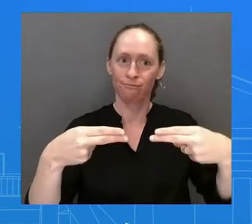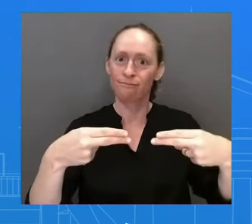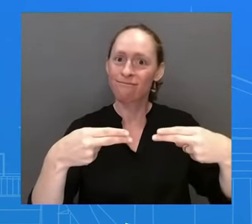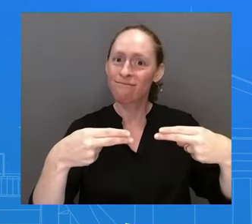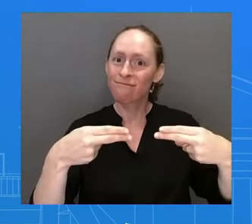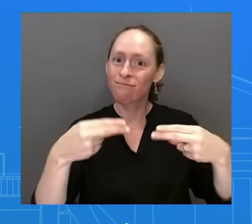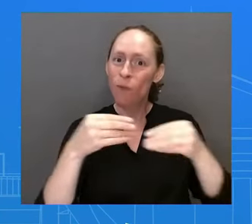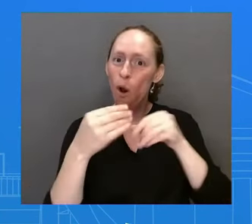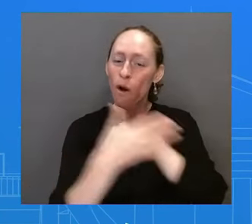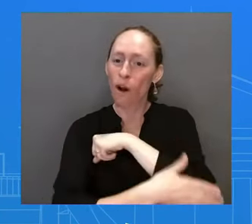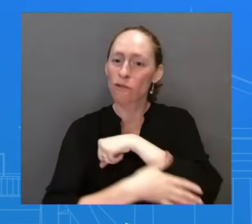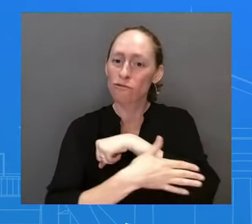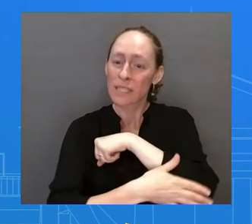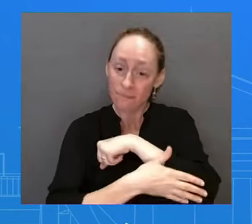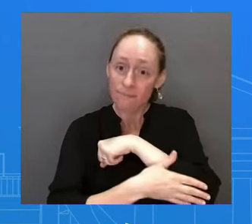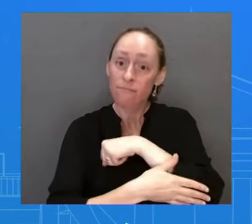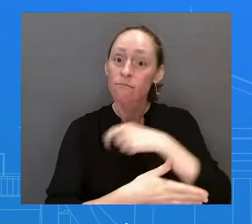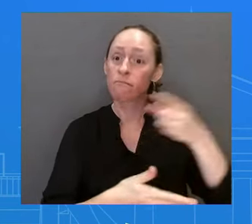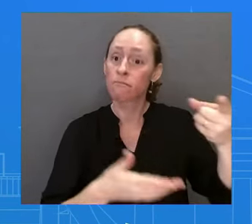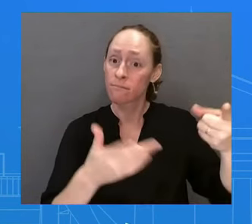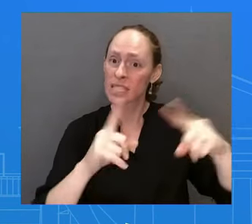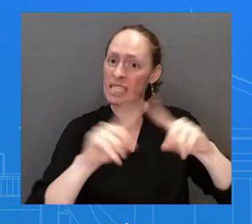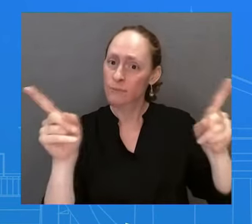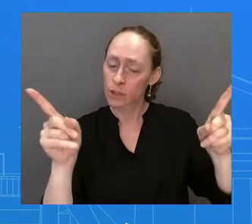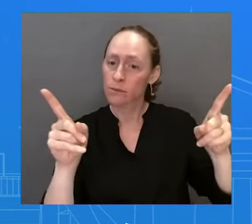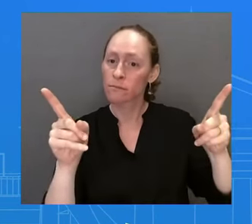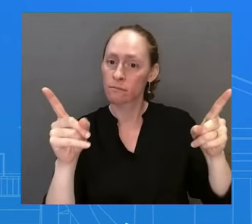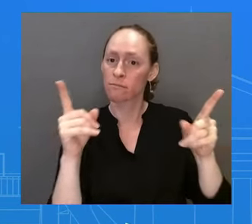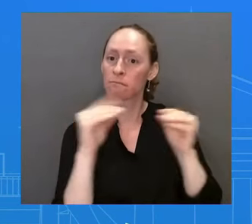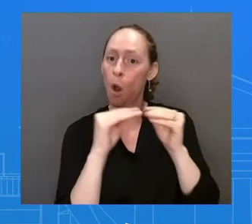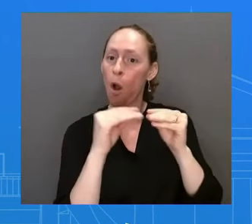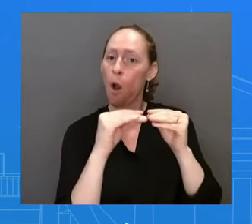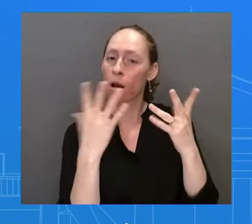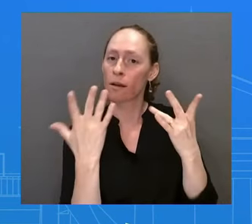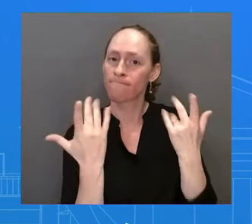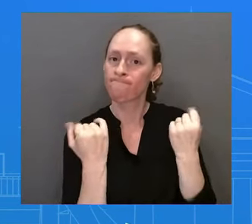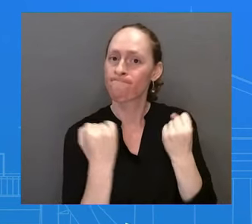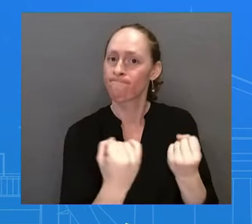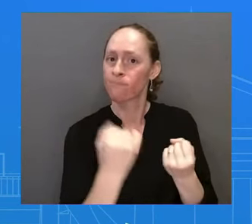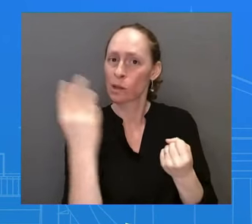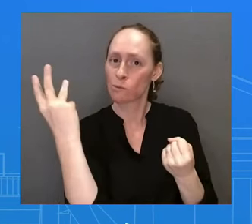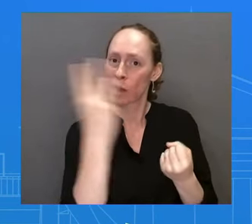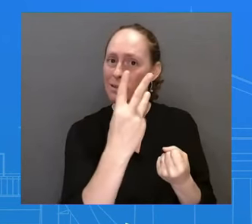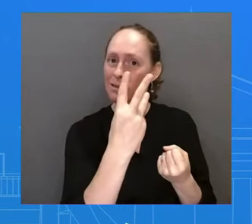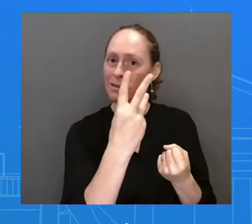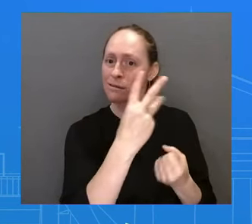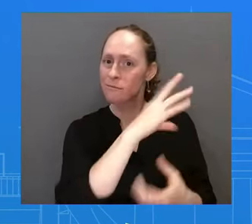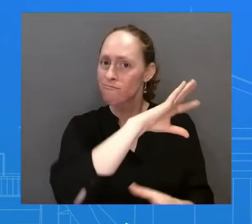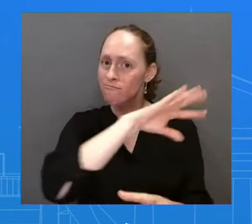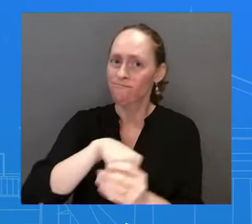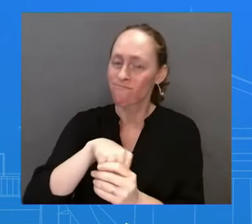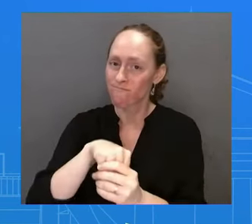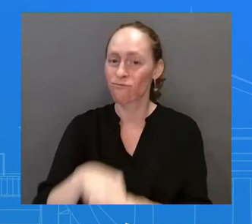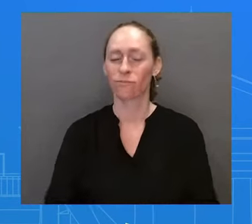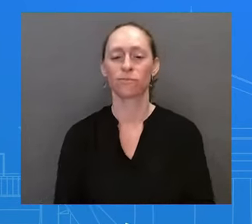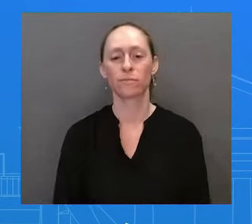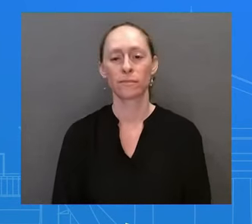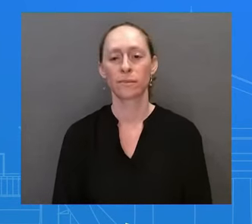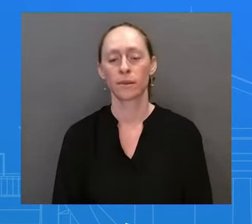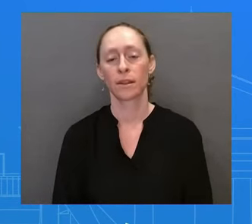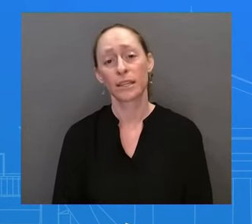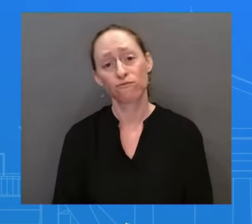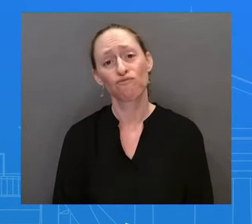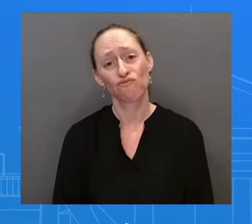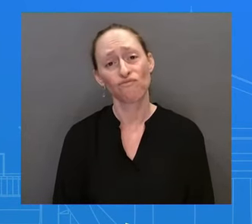So whoever the next Secretary General is going to be, again, it has to be somebody that the whole alliance can get behind and can be